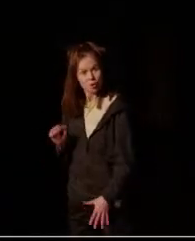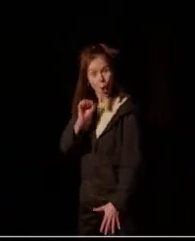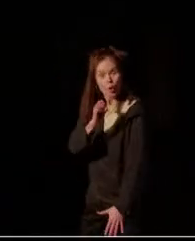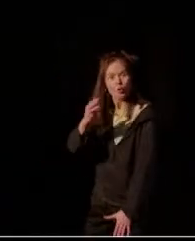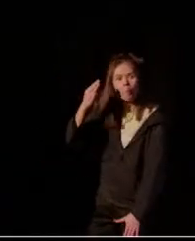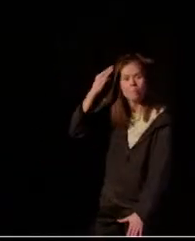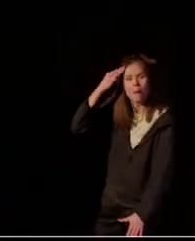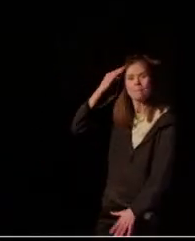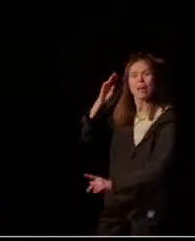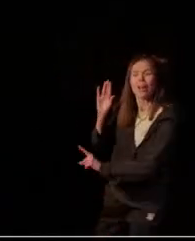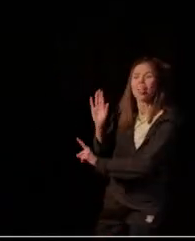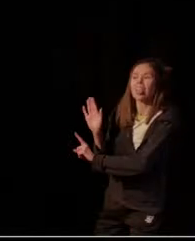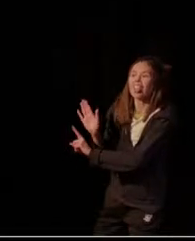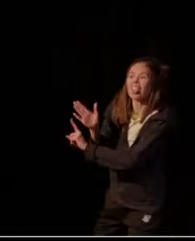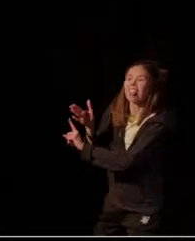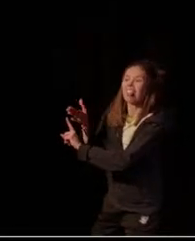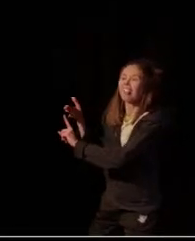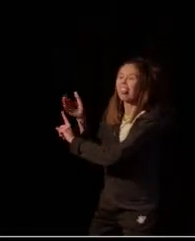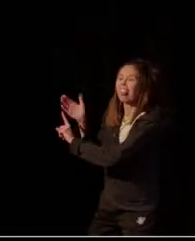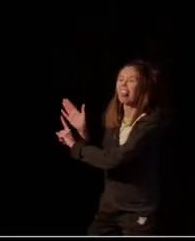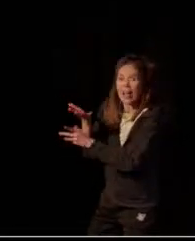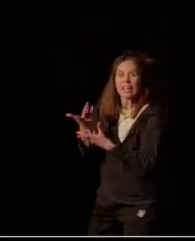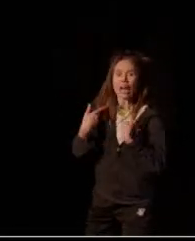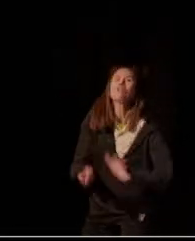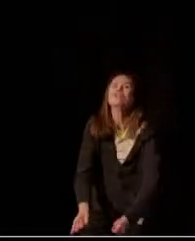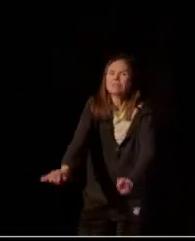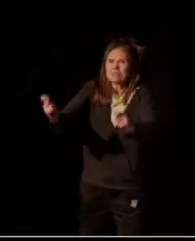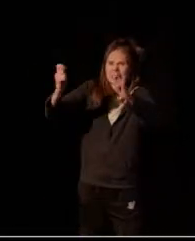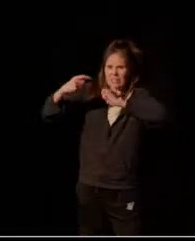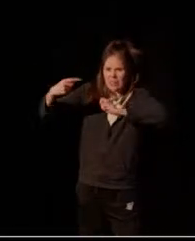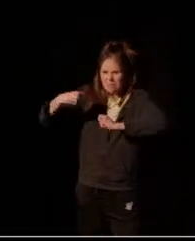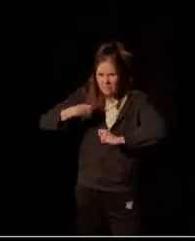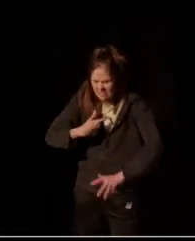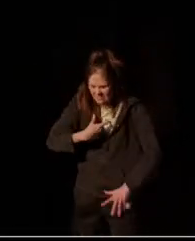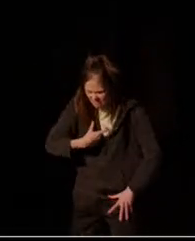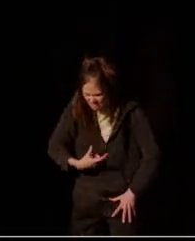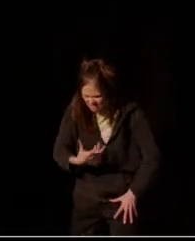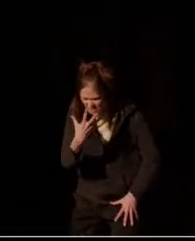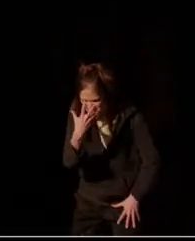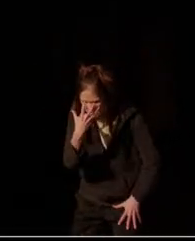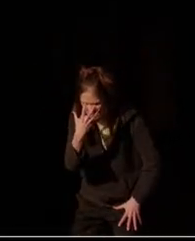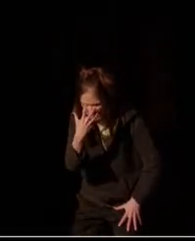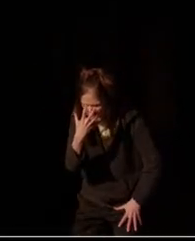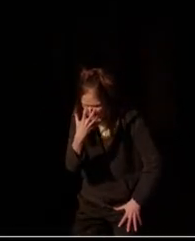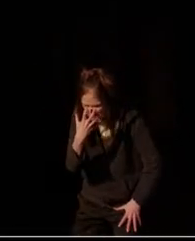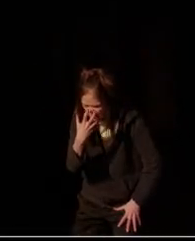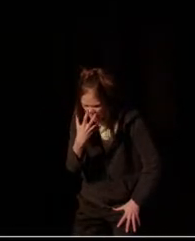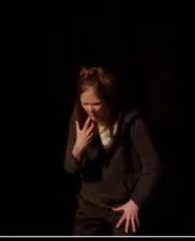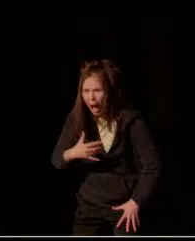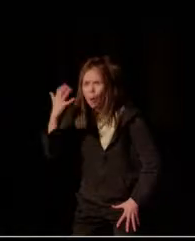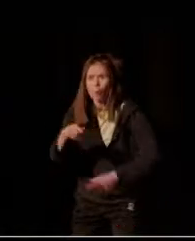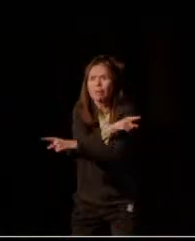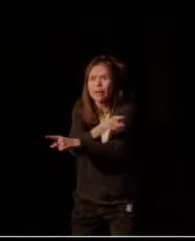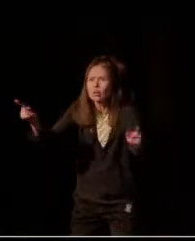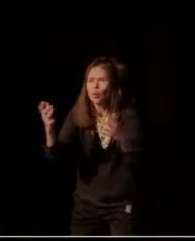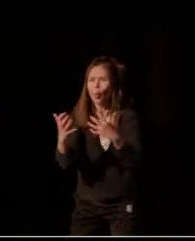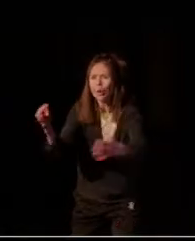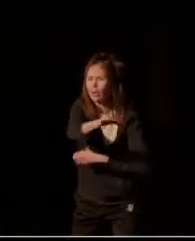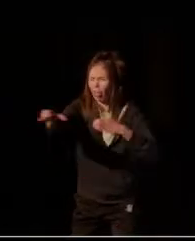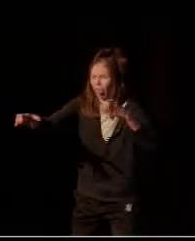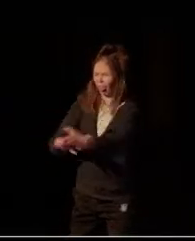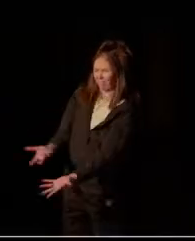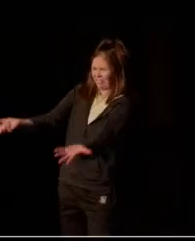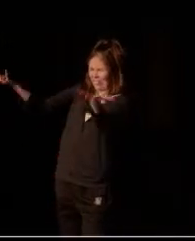and so do I, but so disgraced to part the audience would hiss me to my grave. Coarse ridicule will be my eulogy.